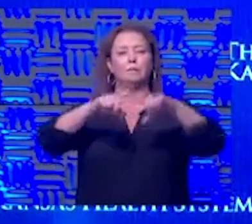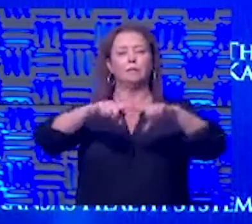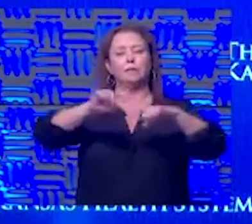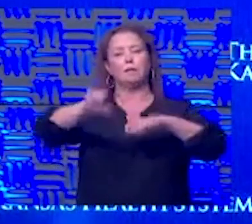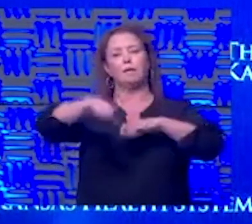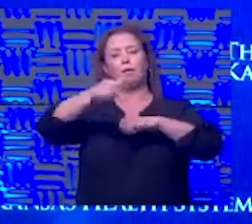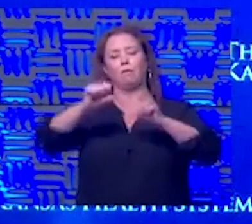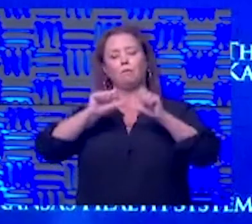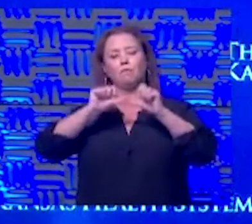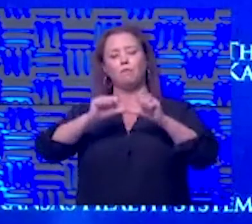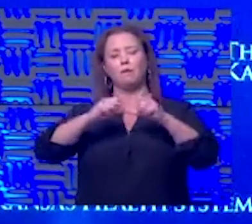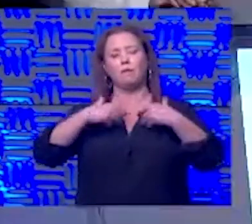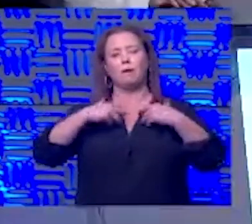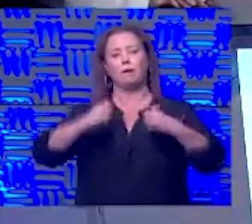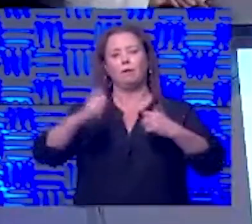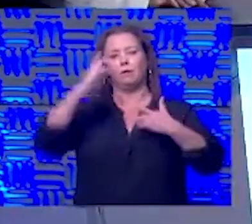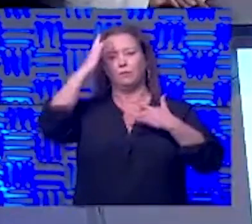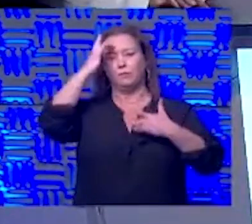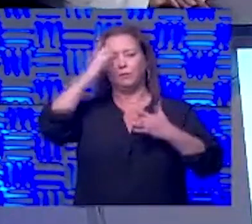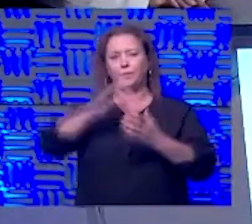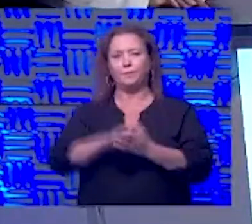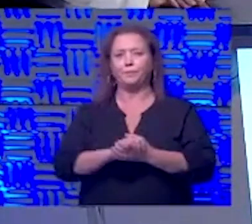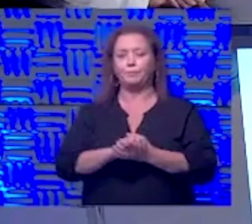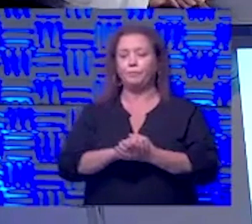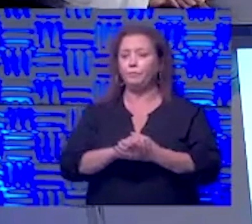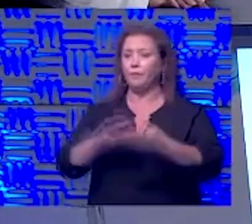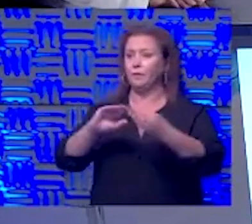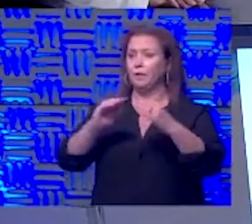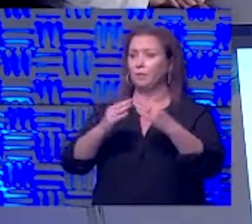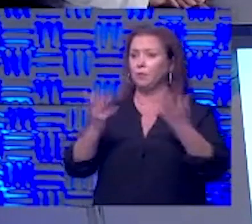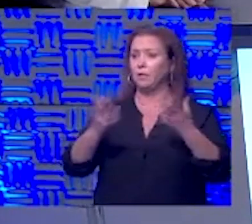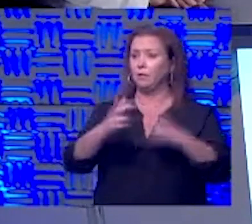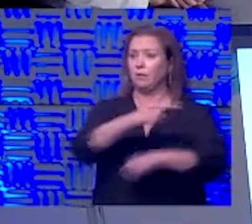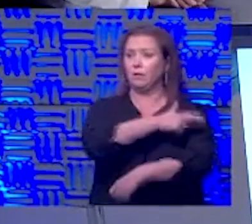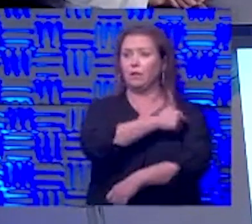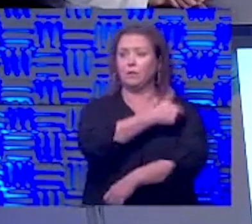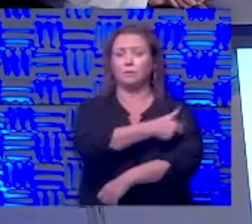chronic health conditions. Folks want to know what the numbers are here at the hospital.